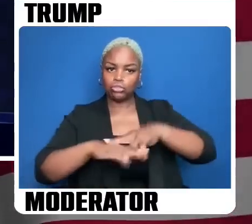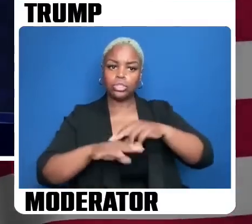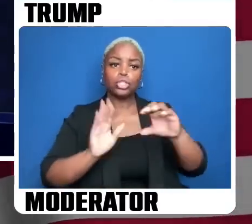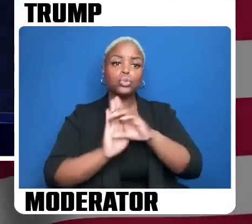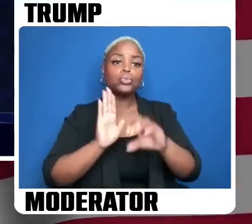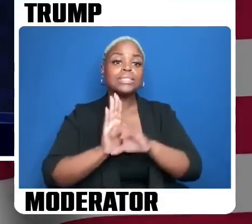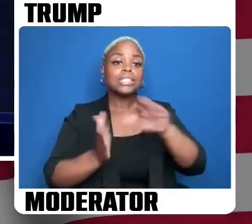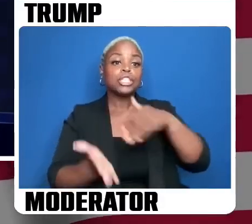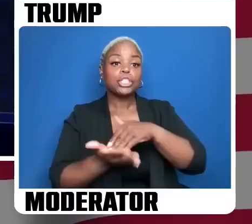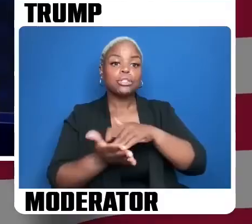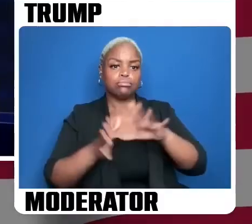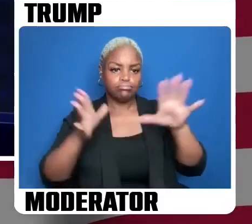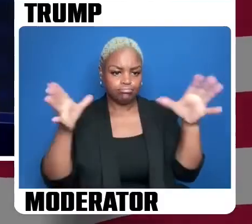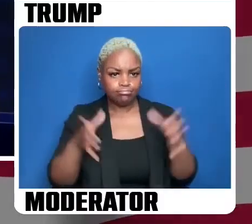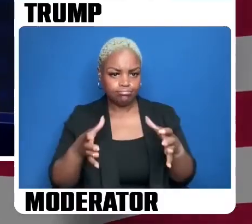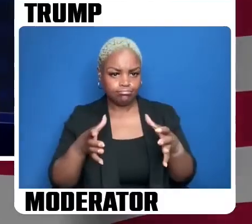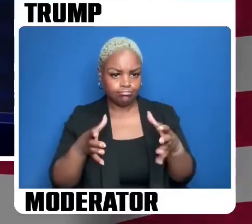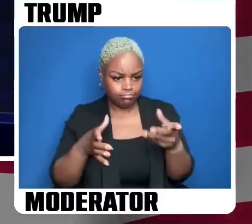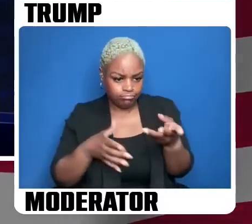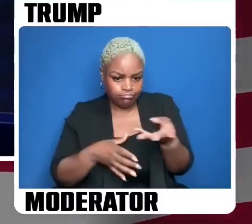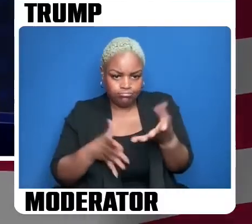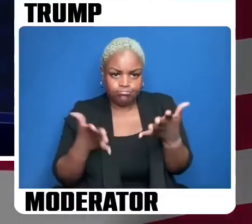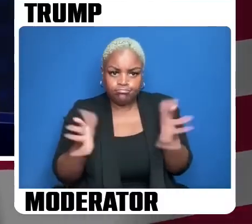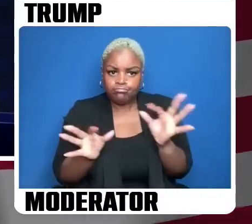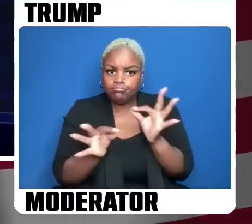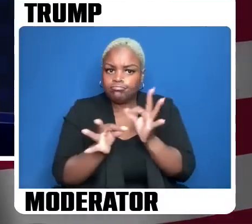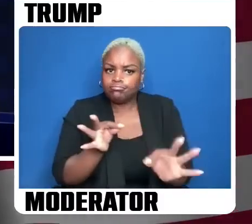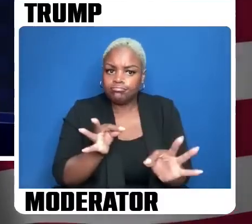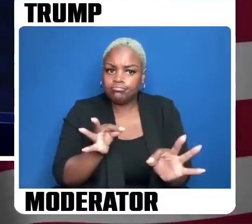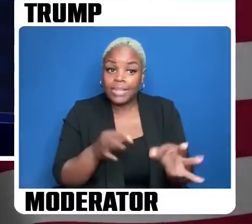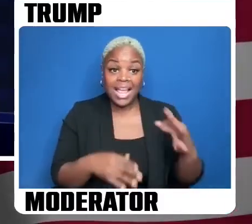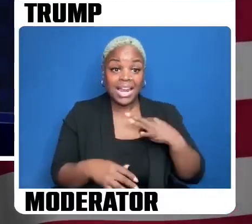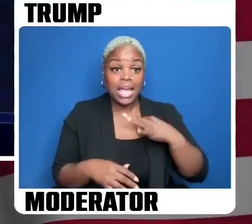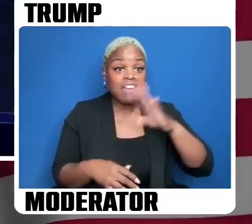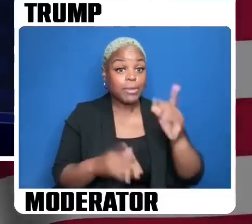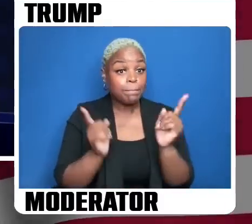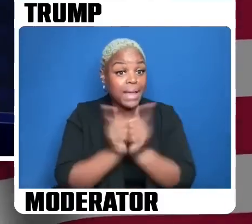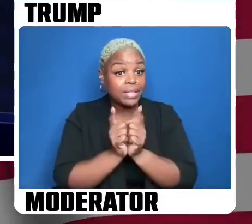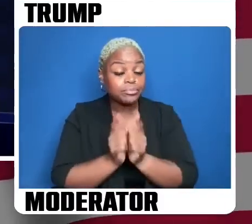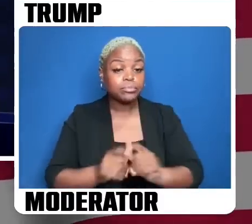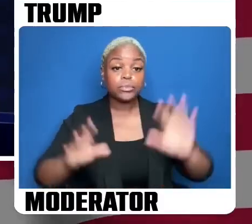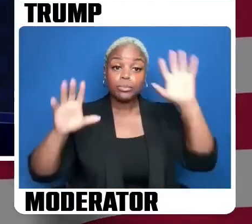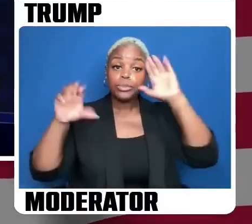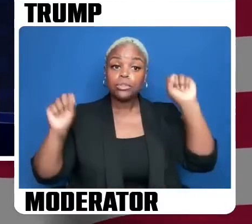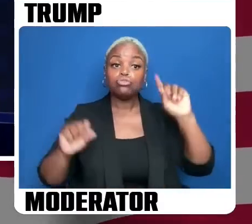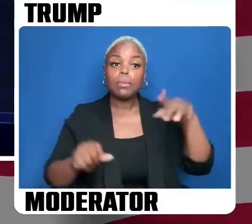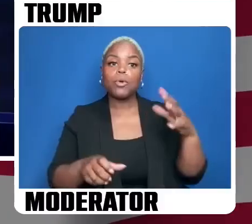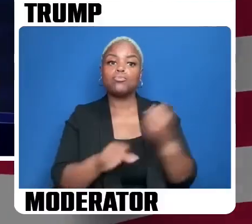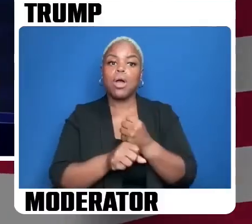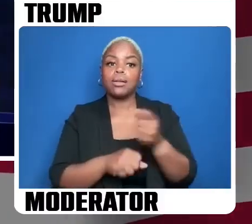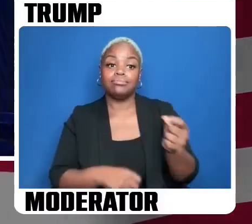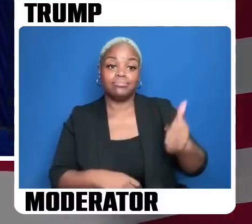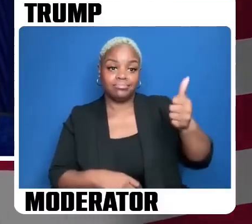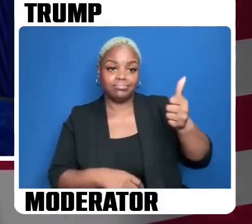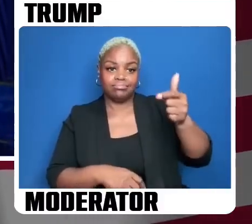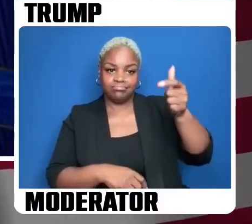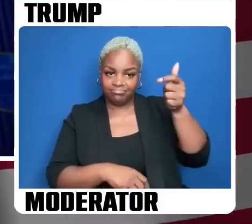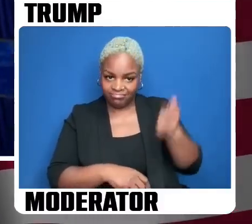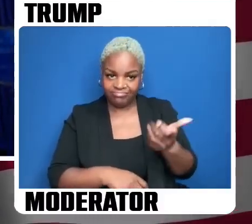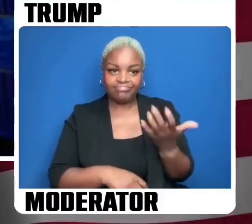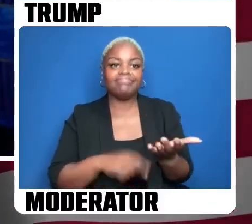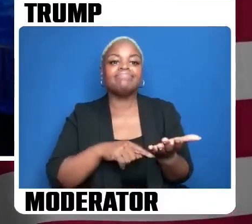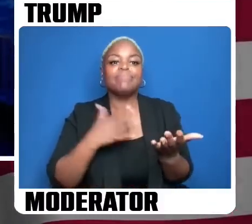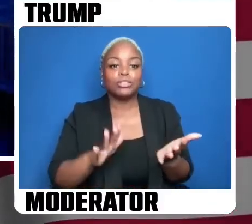candidates who have never met. President Trump won the coin toss. He chose to deliver the final closing statement of the evening. Vice President Harris